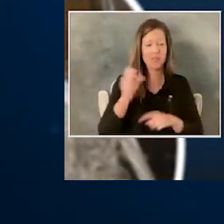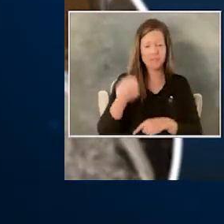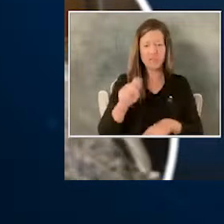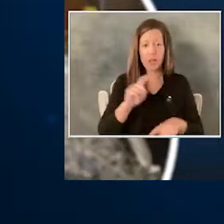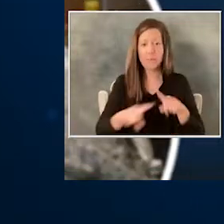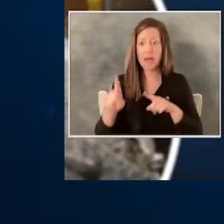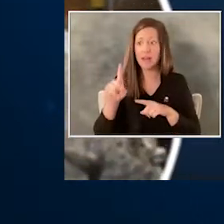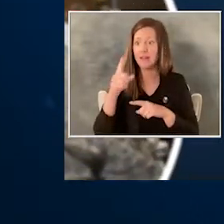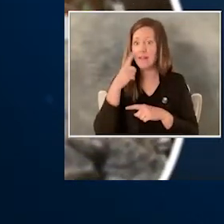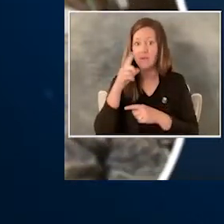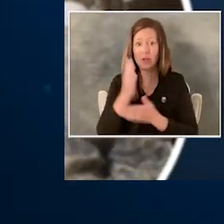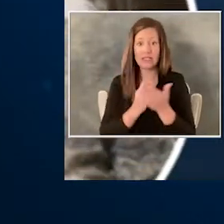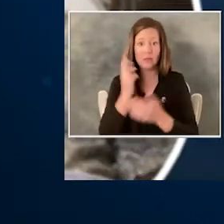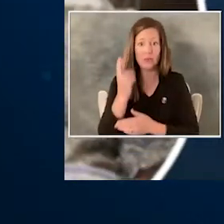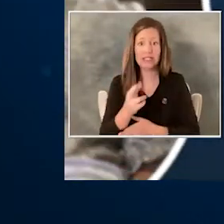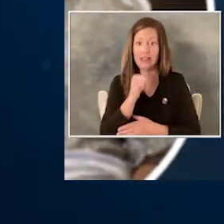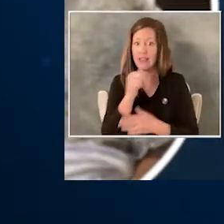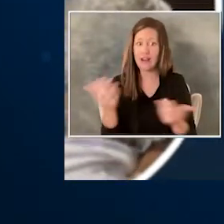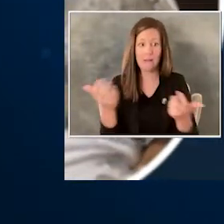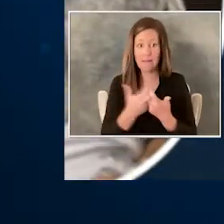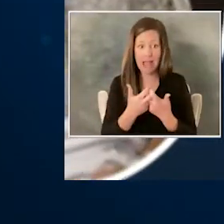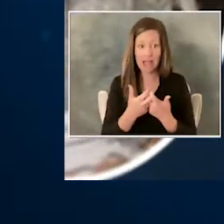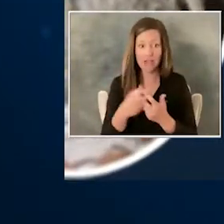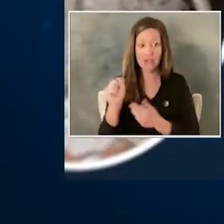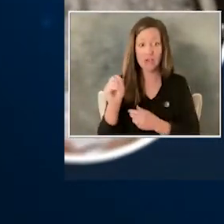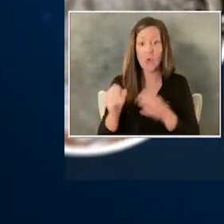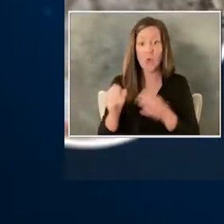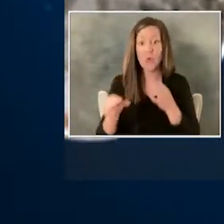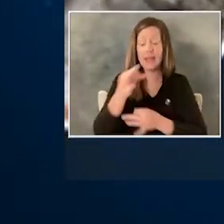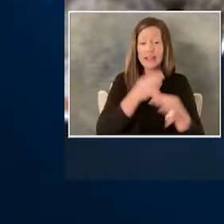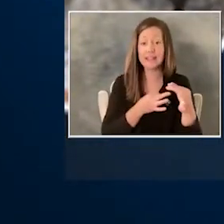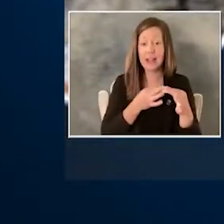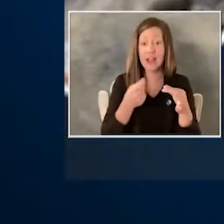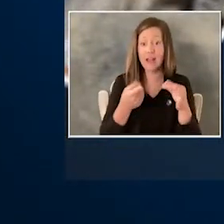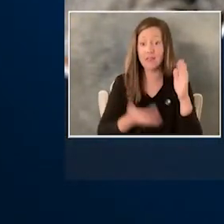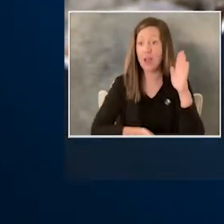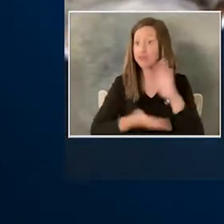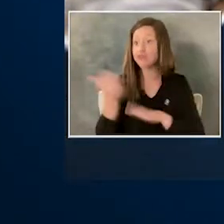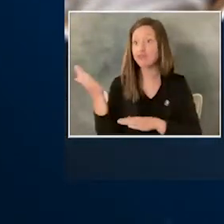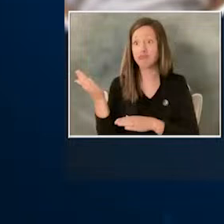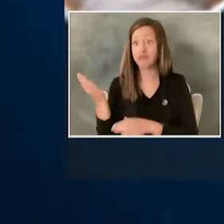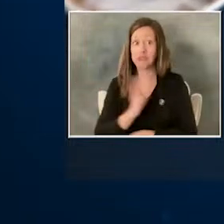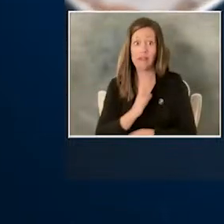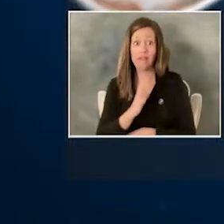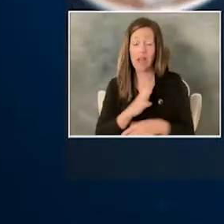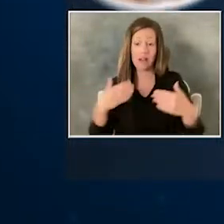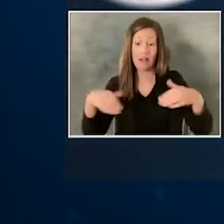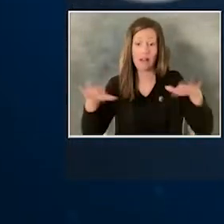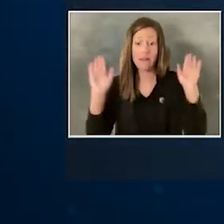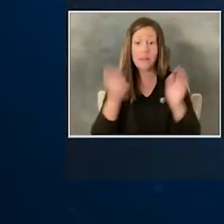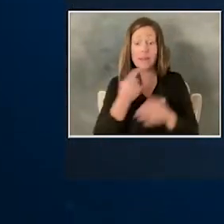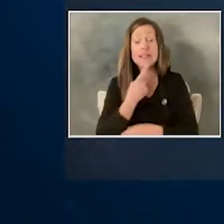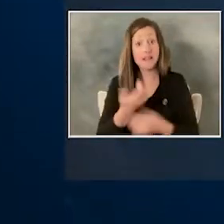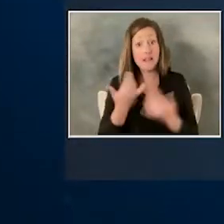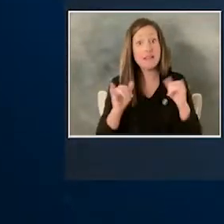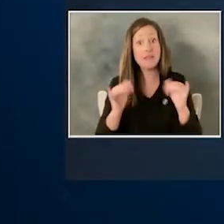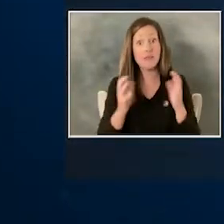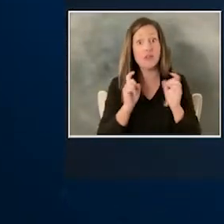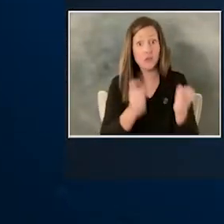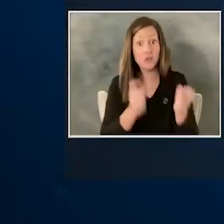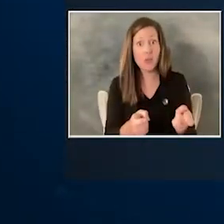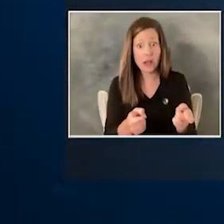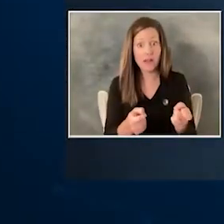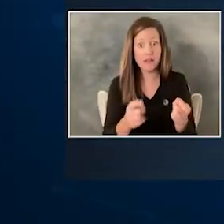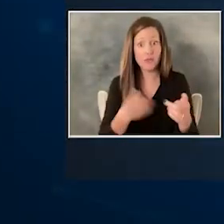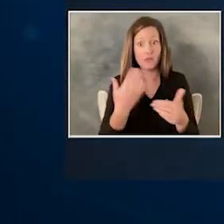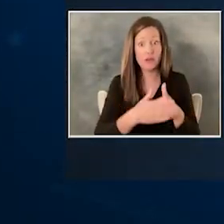didn't match. Instead of going home with her or his kidney, they said, I still want to donate. And I was the next person on the